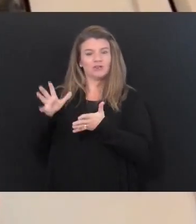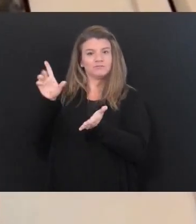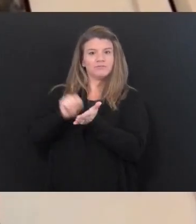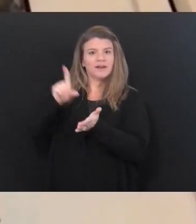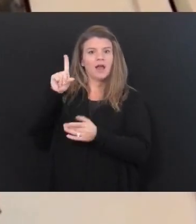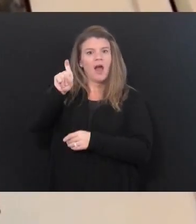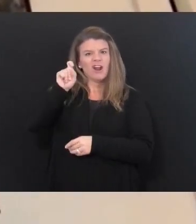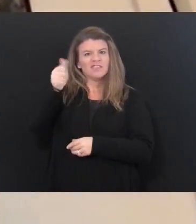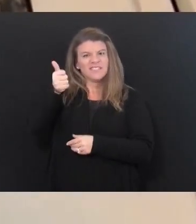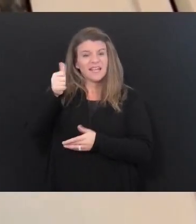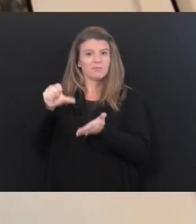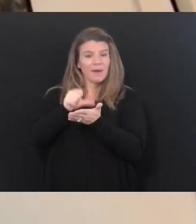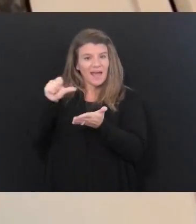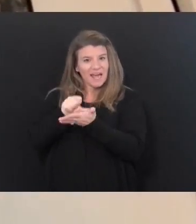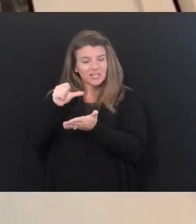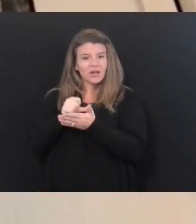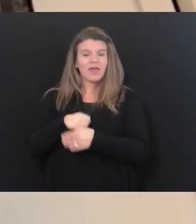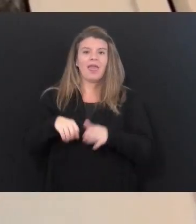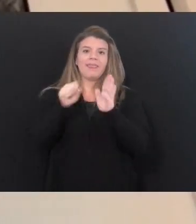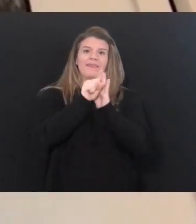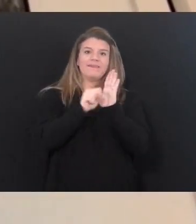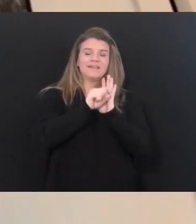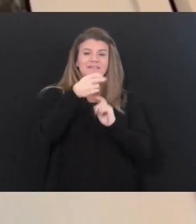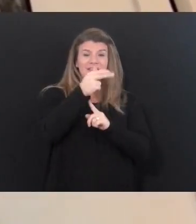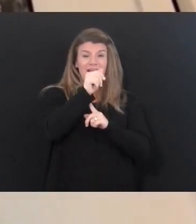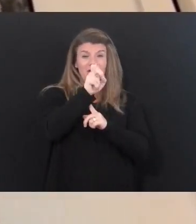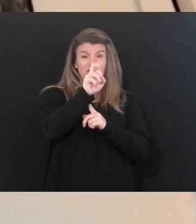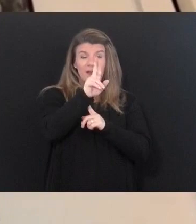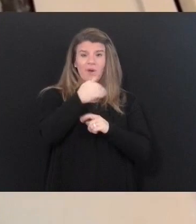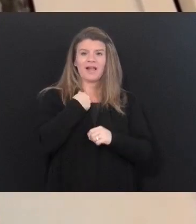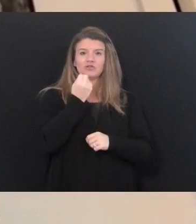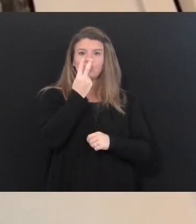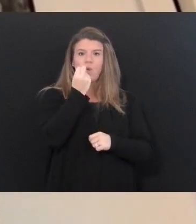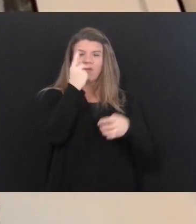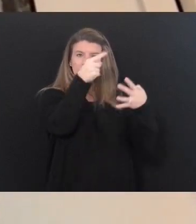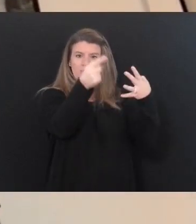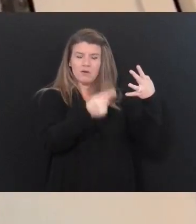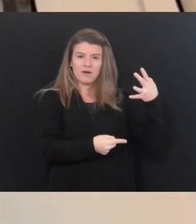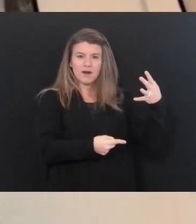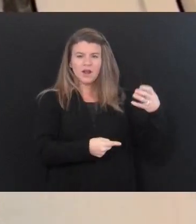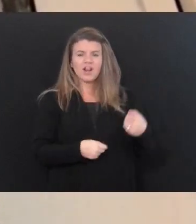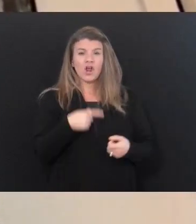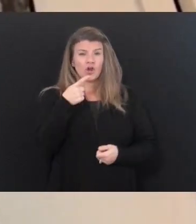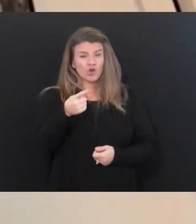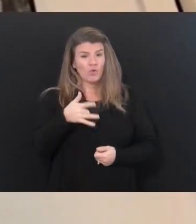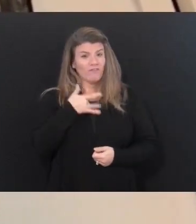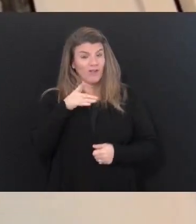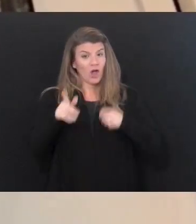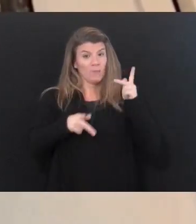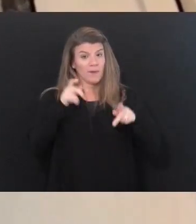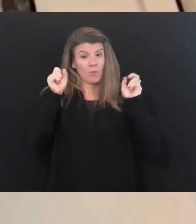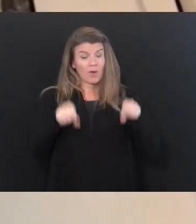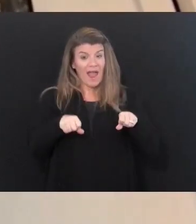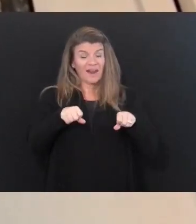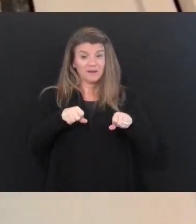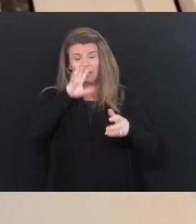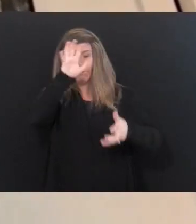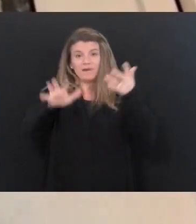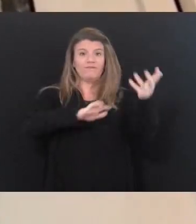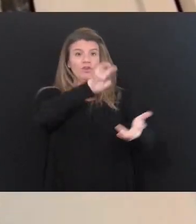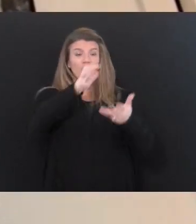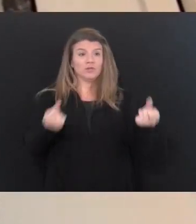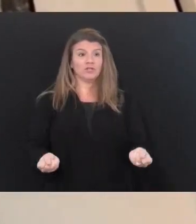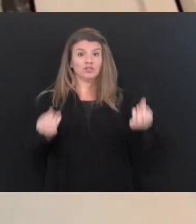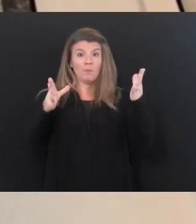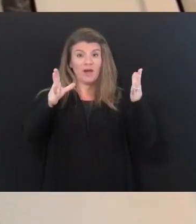a 12-point plan from the state chamber. Are you at all concerned about people becoming confused with this torrent of information? What do people need to